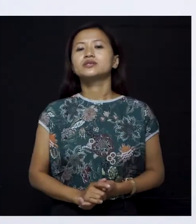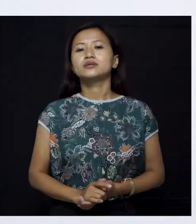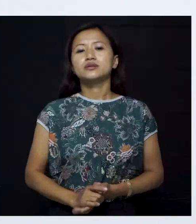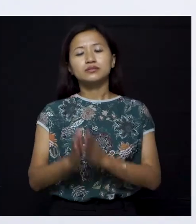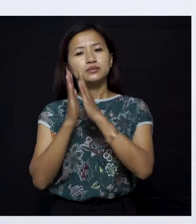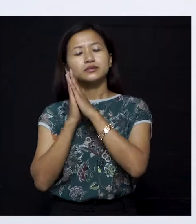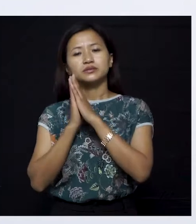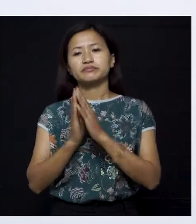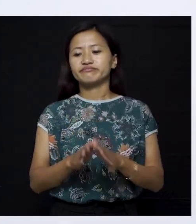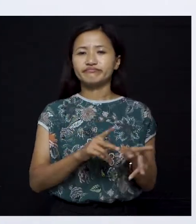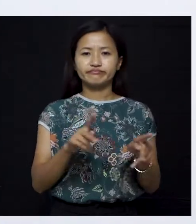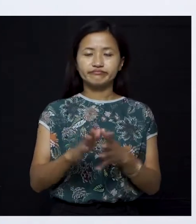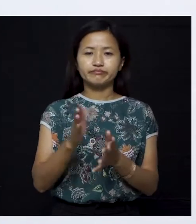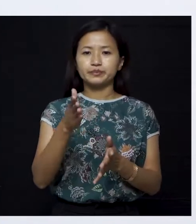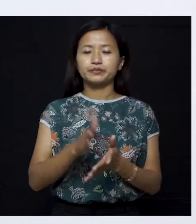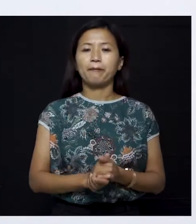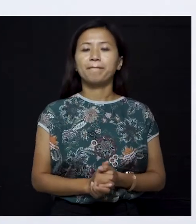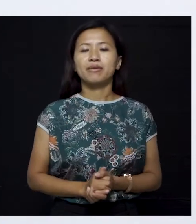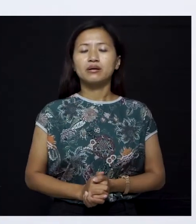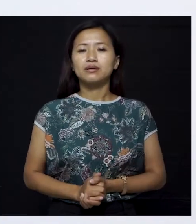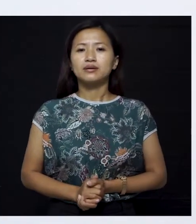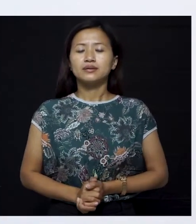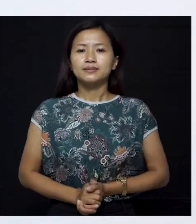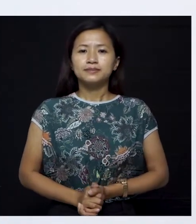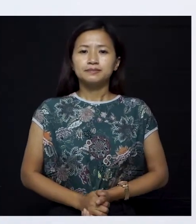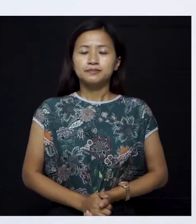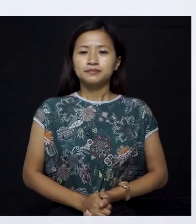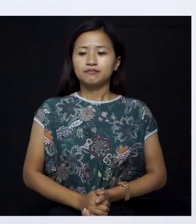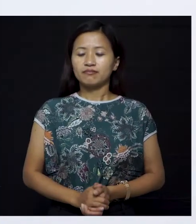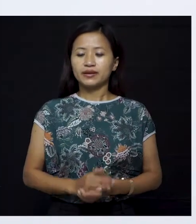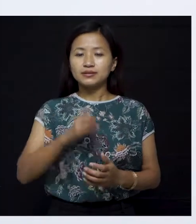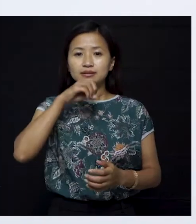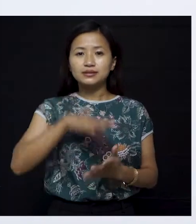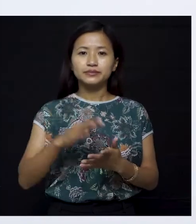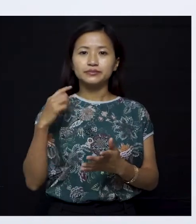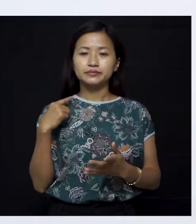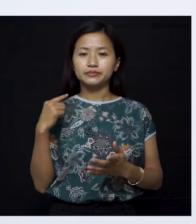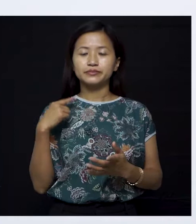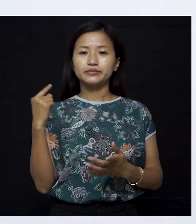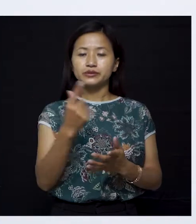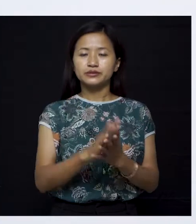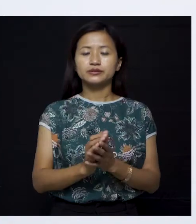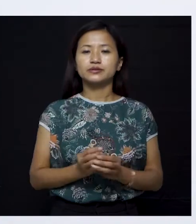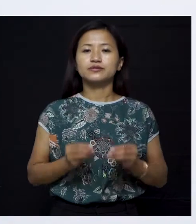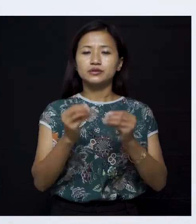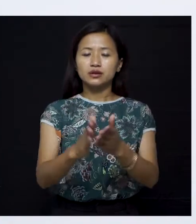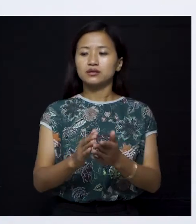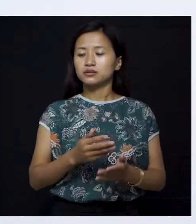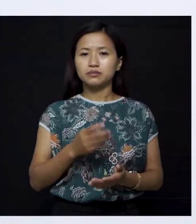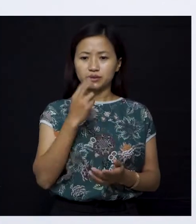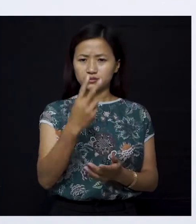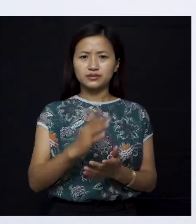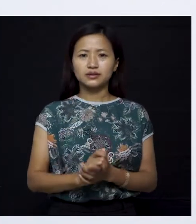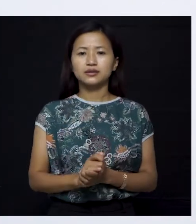not sleep properly. And when we see this, as the young priest gave it to her, saying that they might check it,